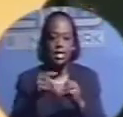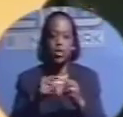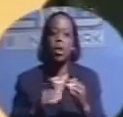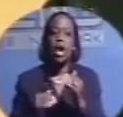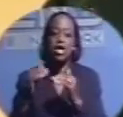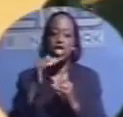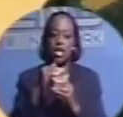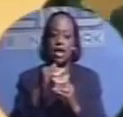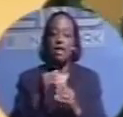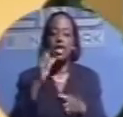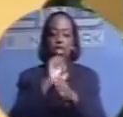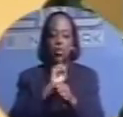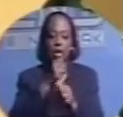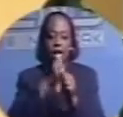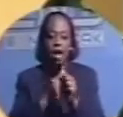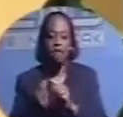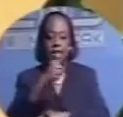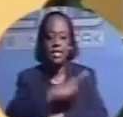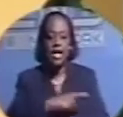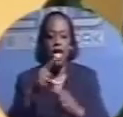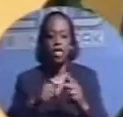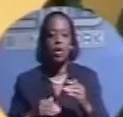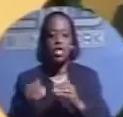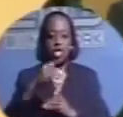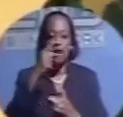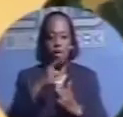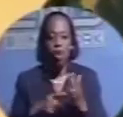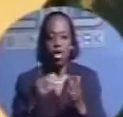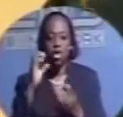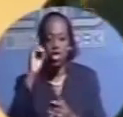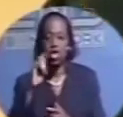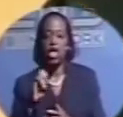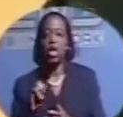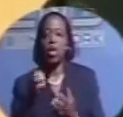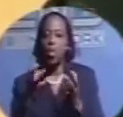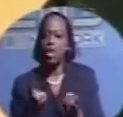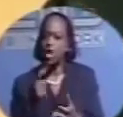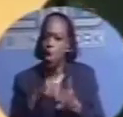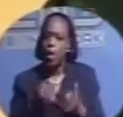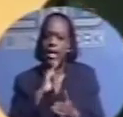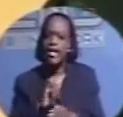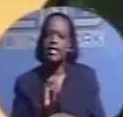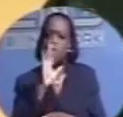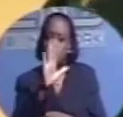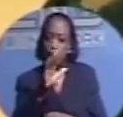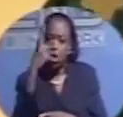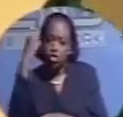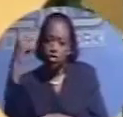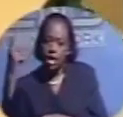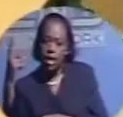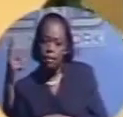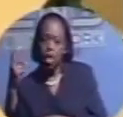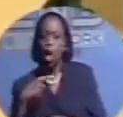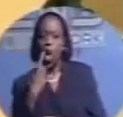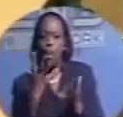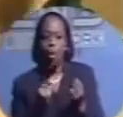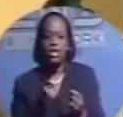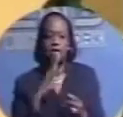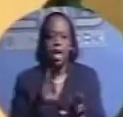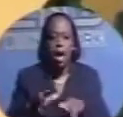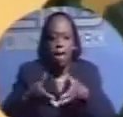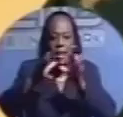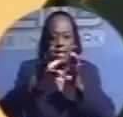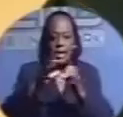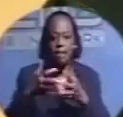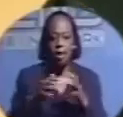and she's working every day to achieve what she wants. What is your dream? Who wants to be a basketball player, or